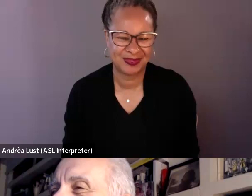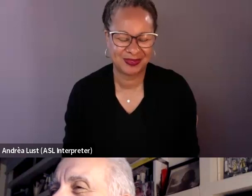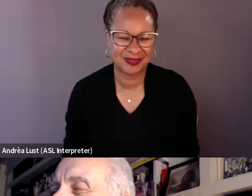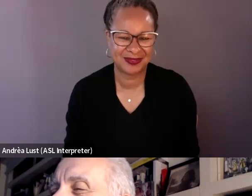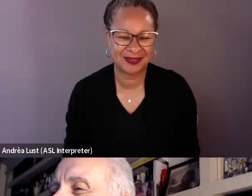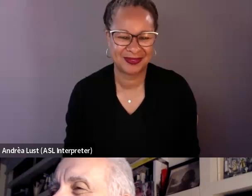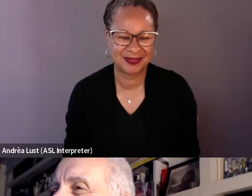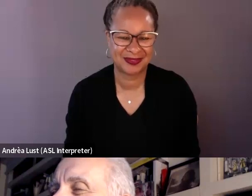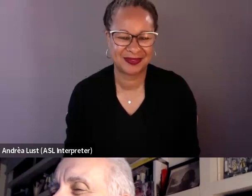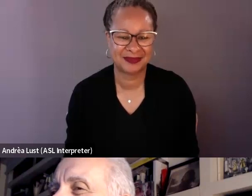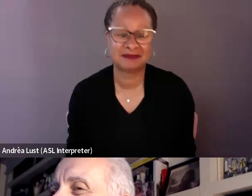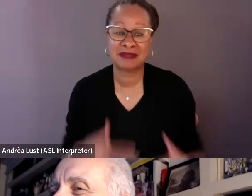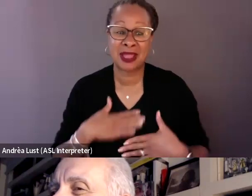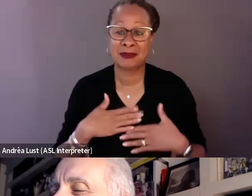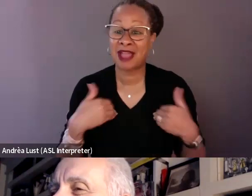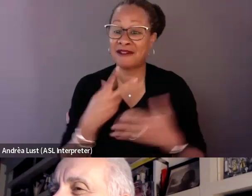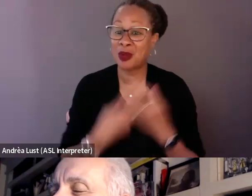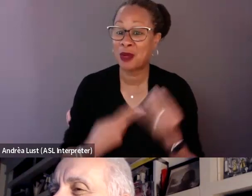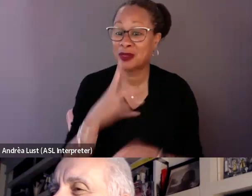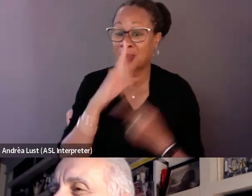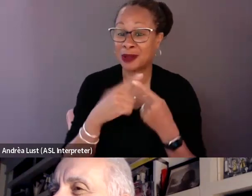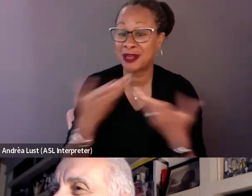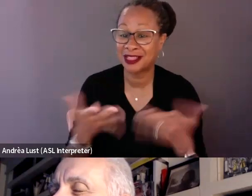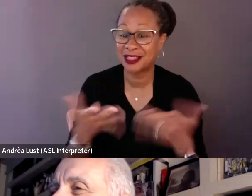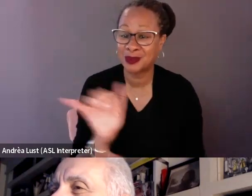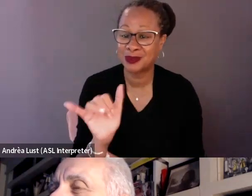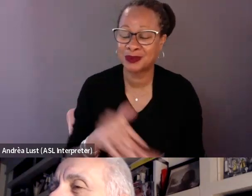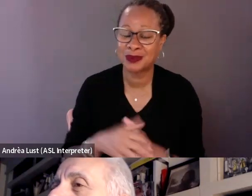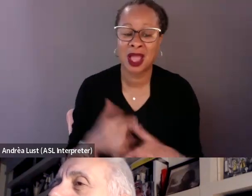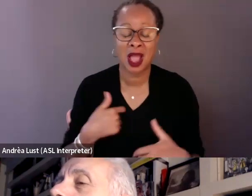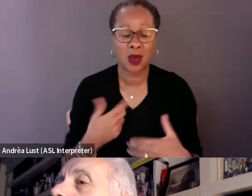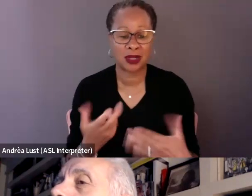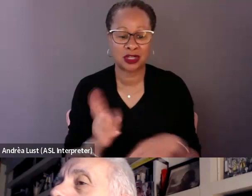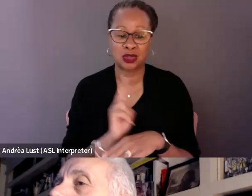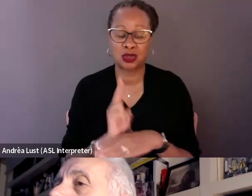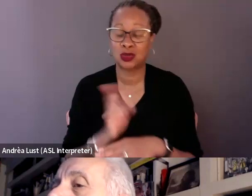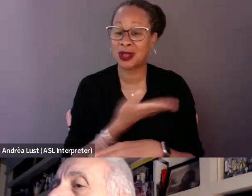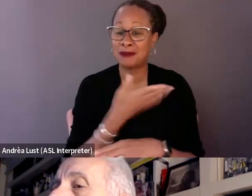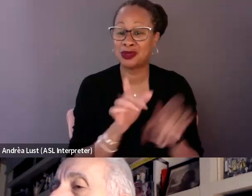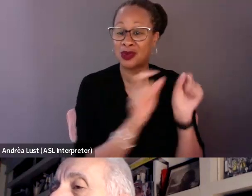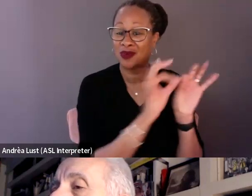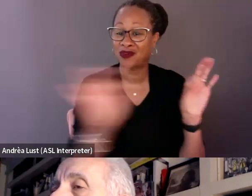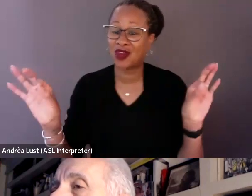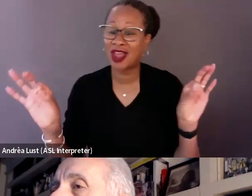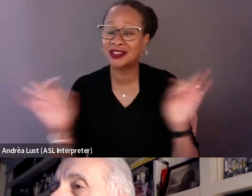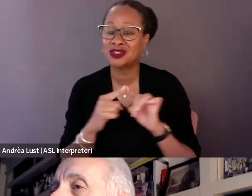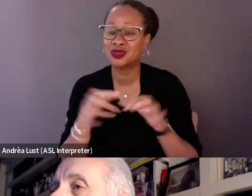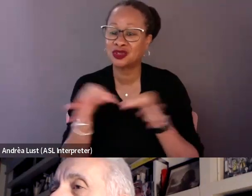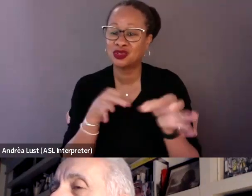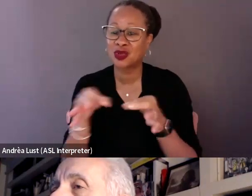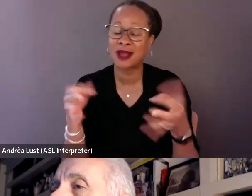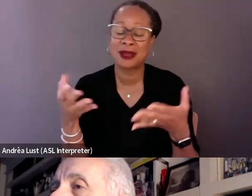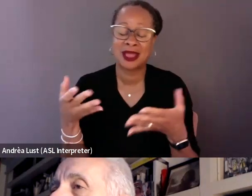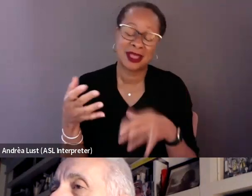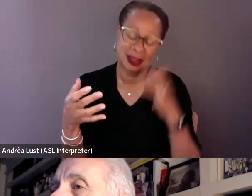Well, we're happy to have you guys talking about this too. I want to use a musical phrase to describe the situation here. The band